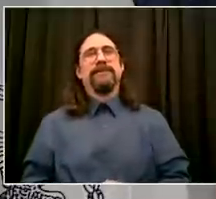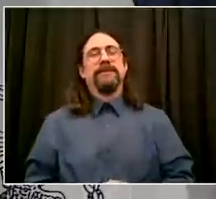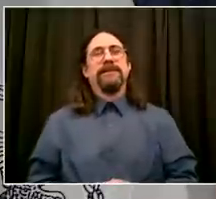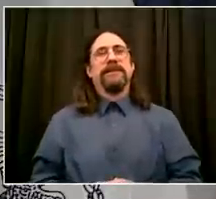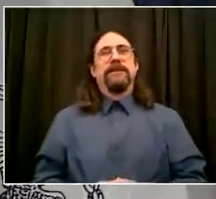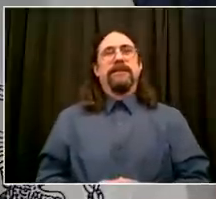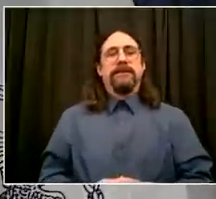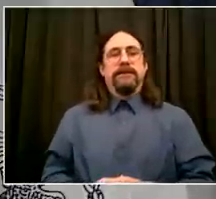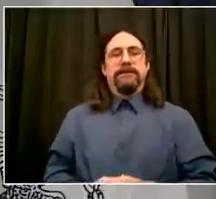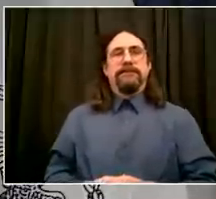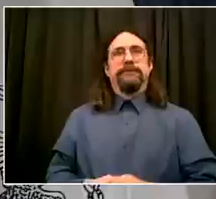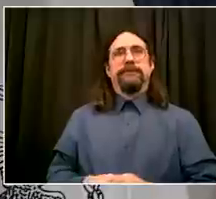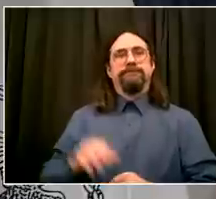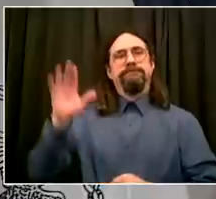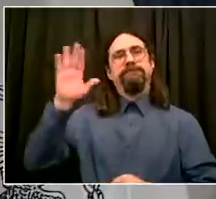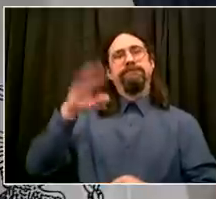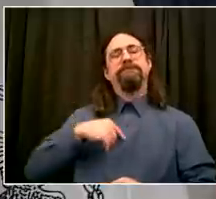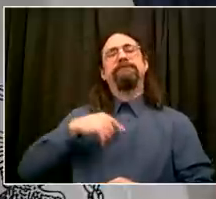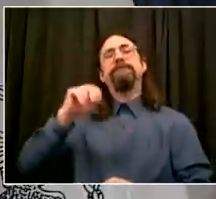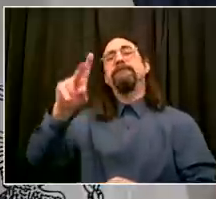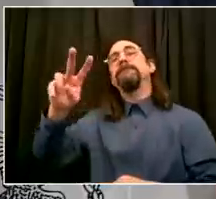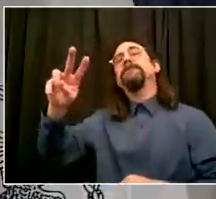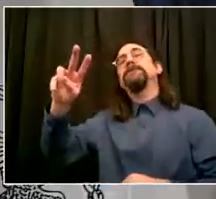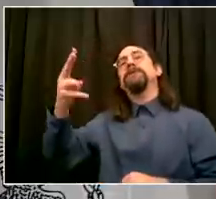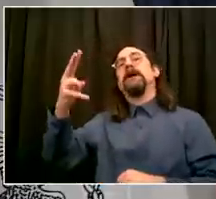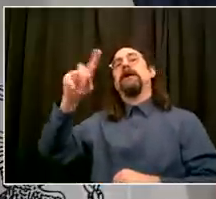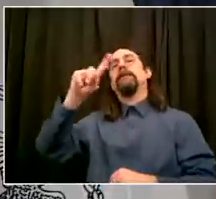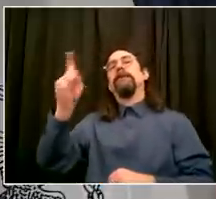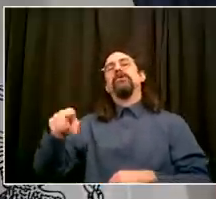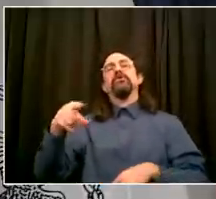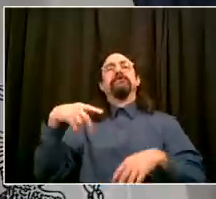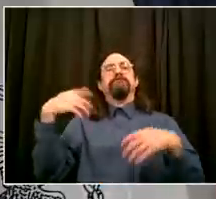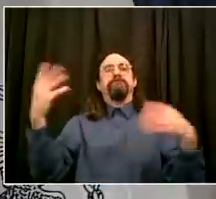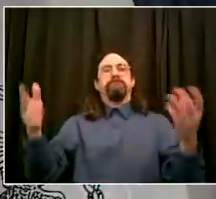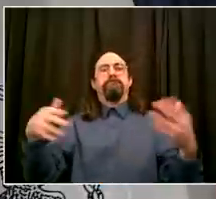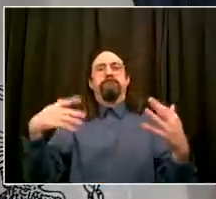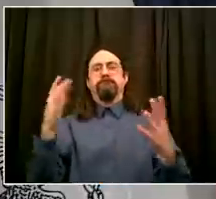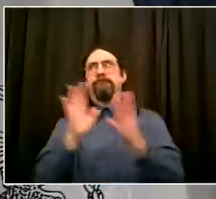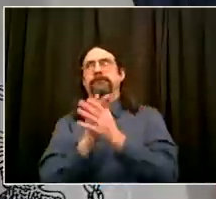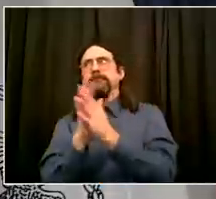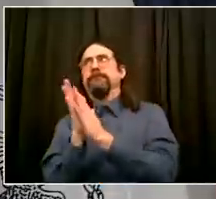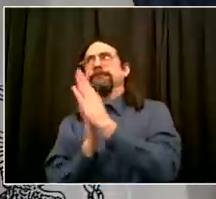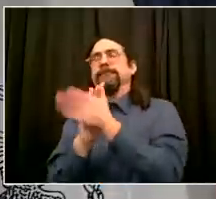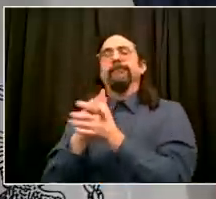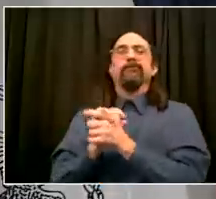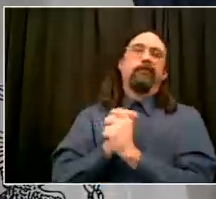how are you going to, because there's a shortage of vaccine,